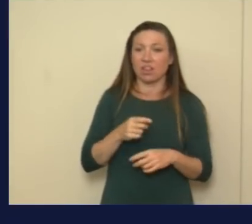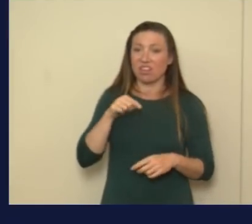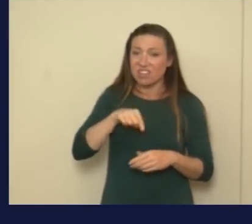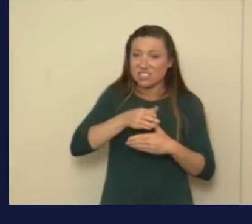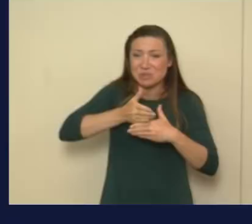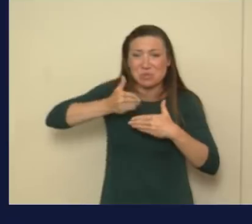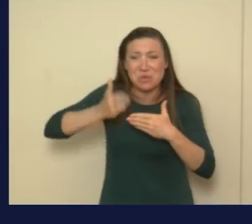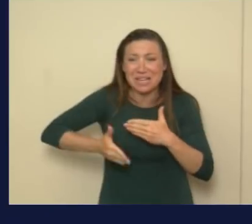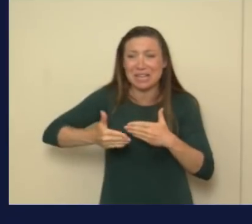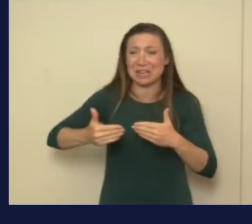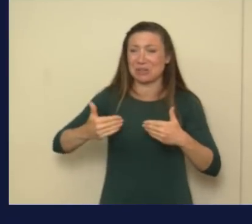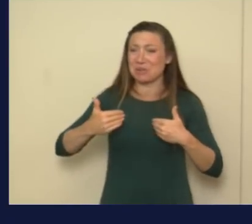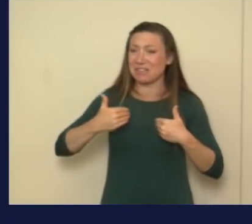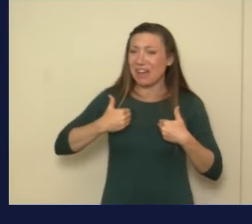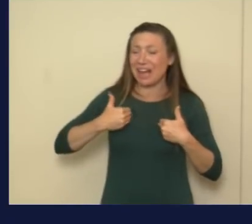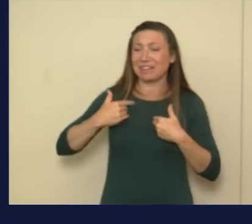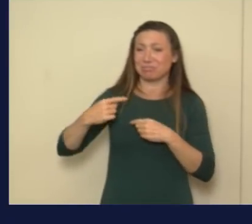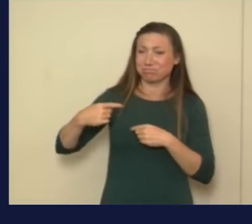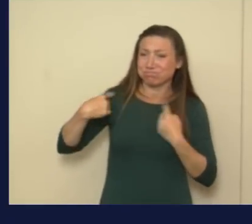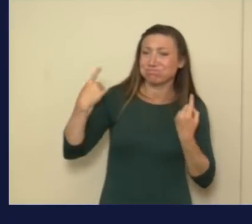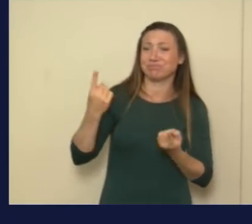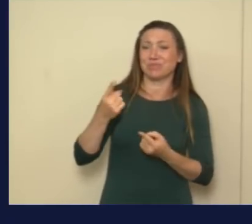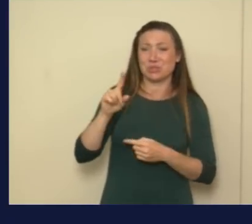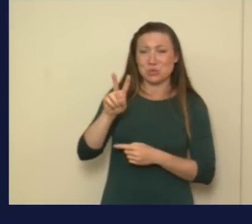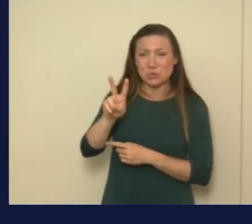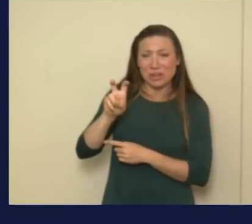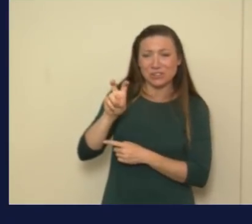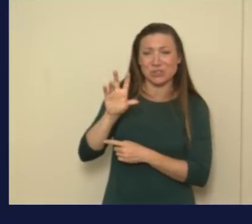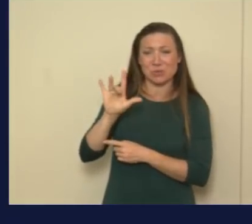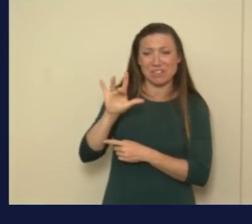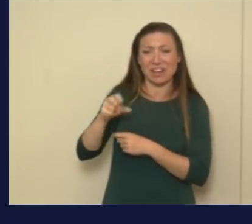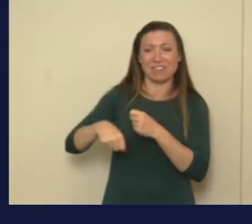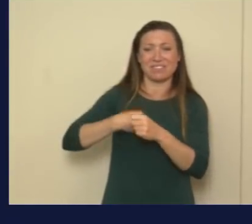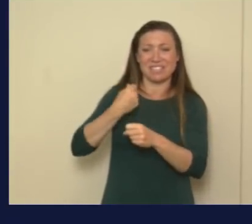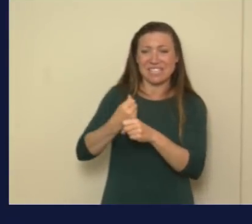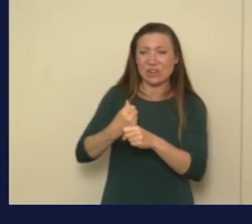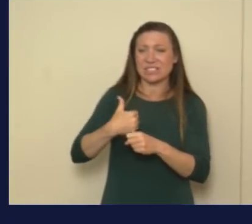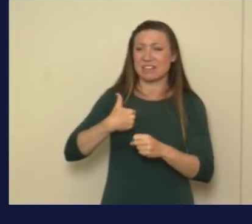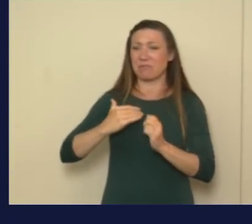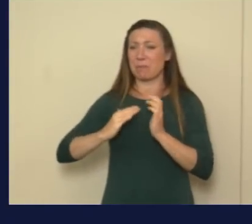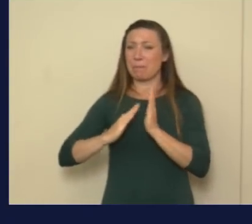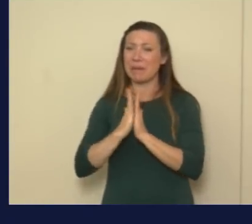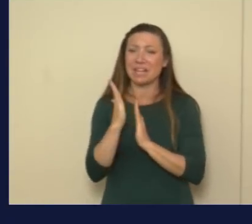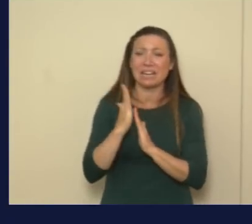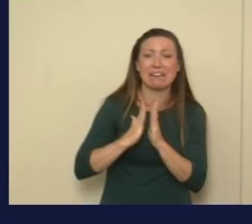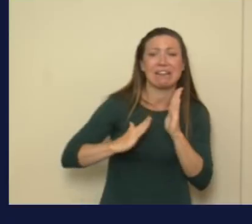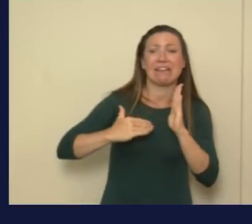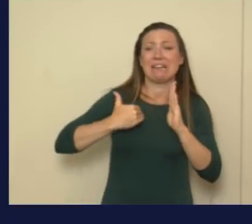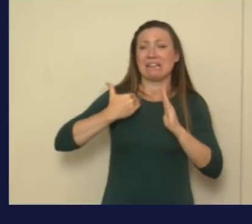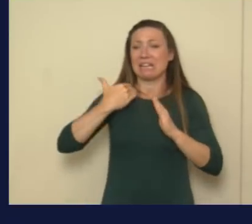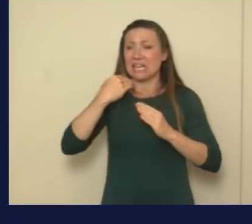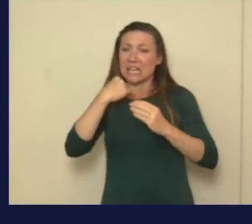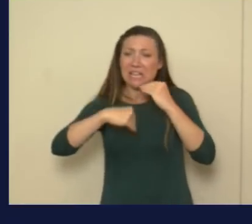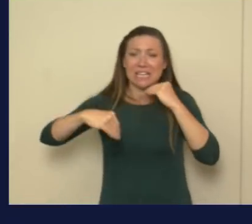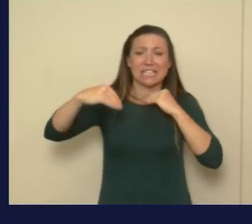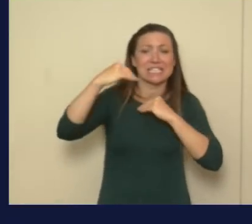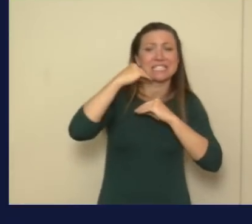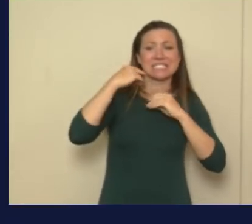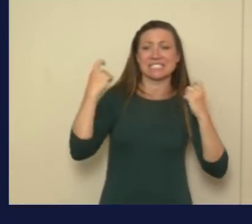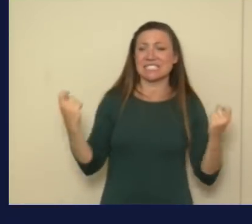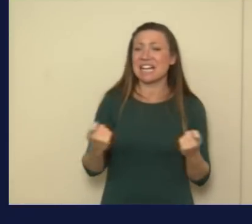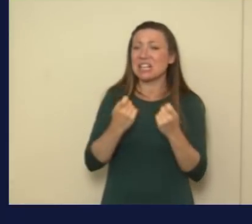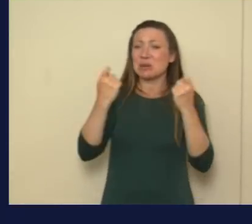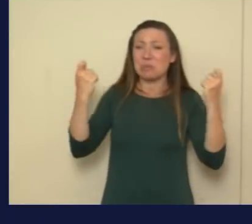for 225 years, is we've had picnics and we've celebrated with our families and our friends. We've had large